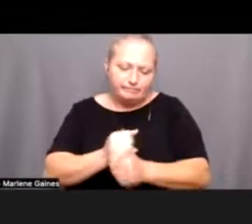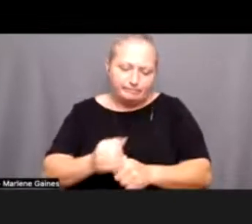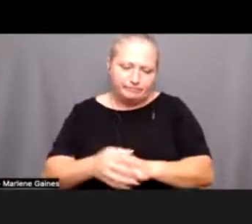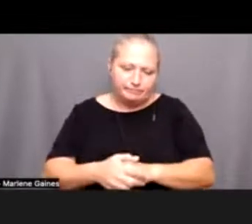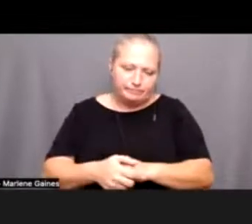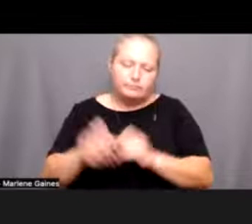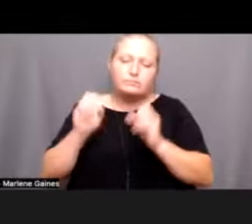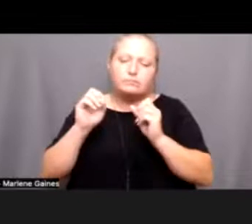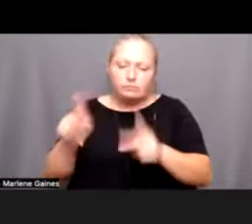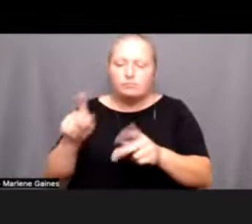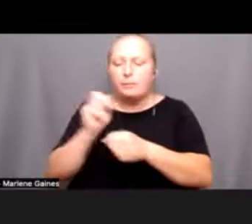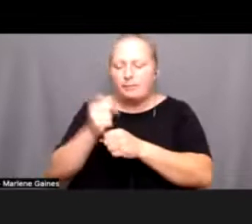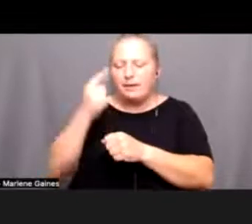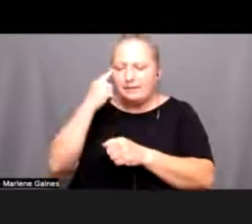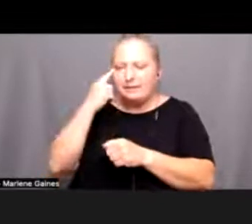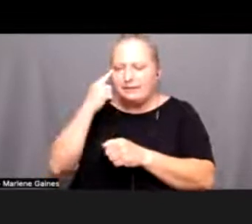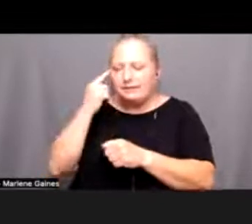Okay, that makes sense. And